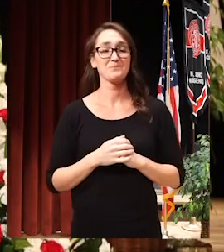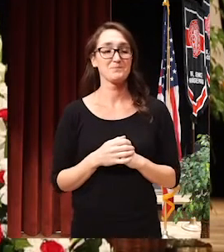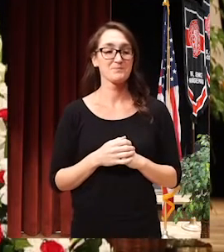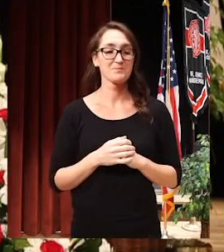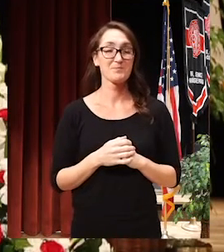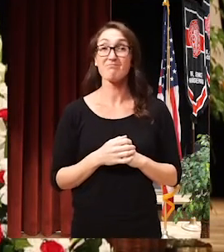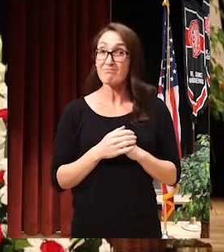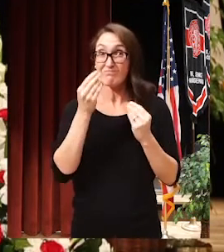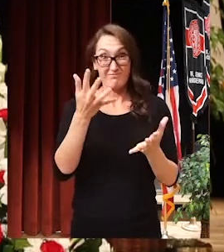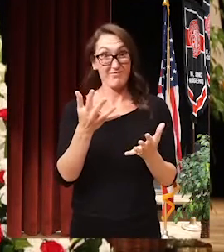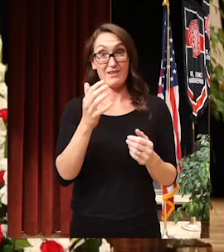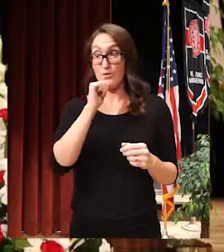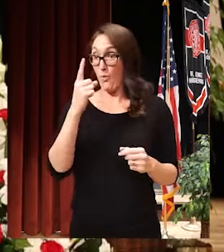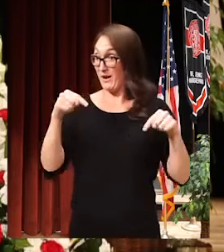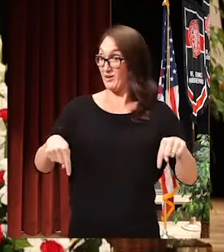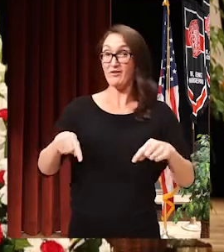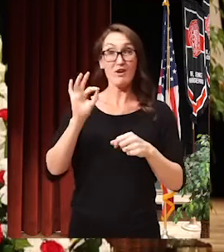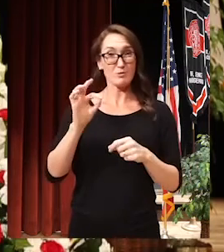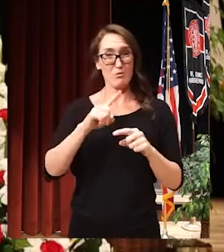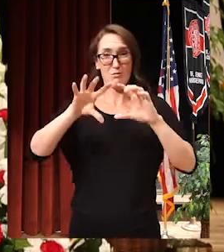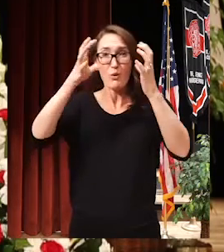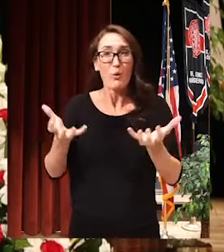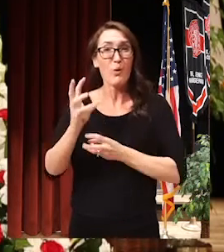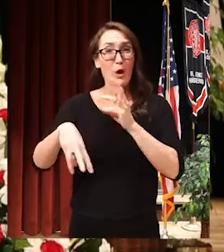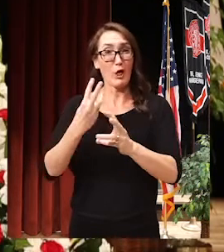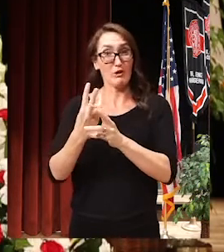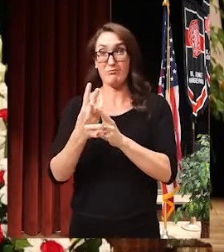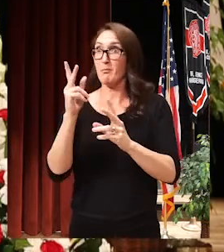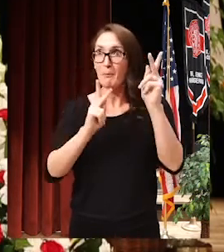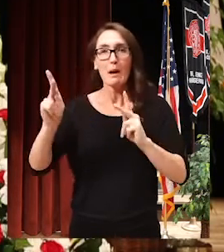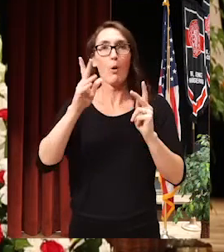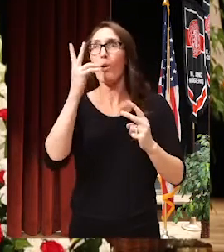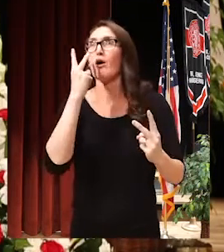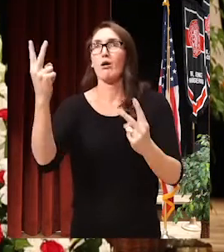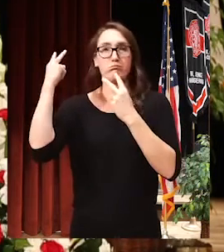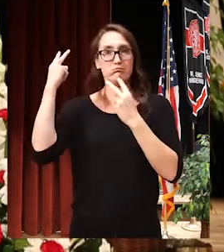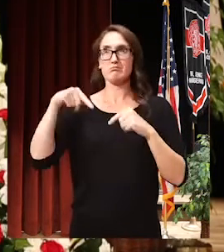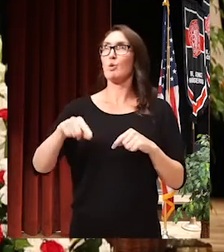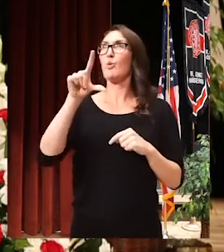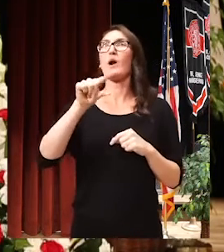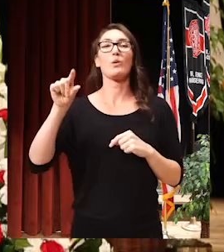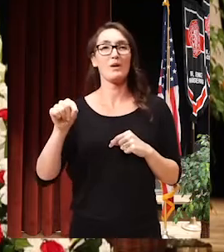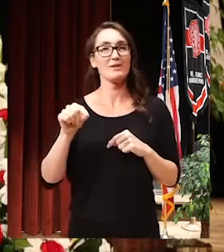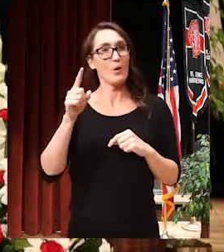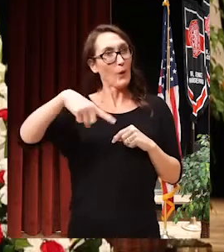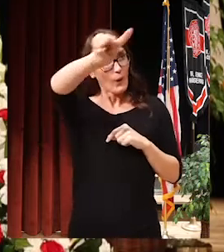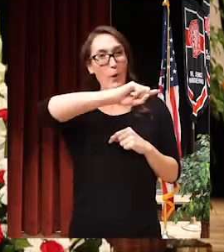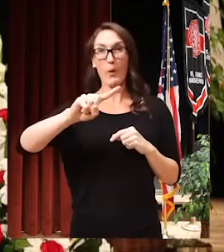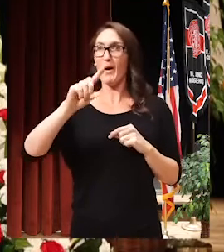In fact, it is a worldwide historic event. You will always have a part of the graduating class that